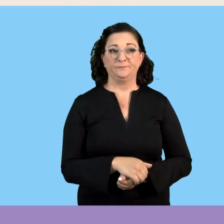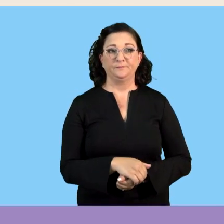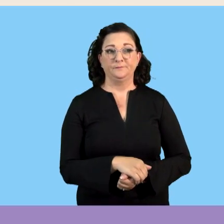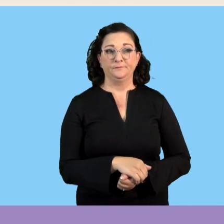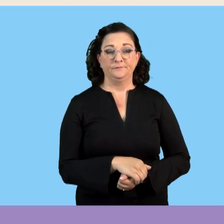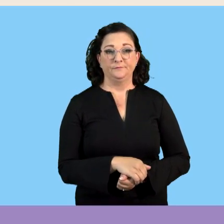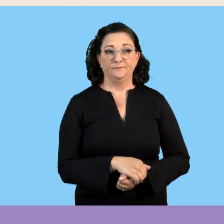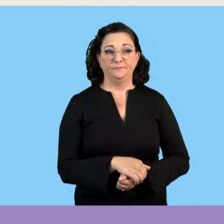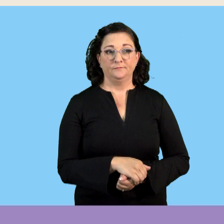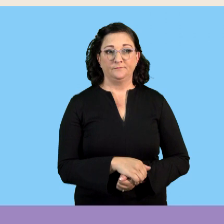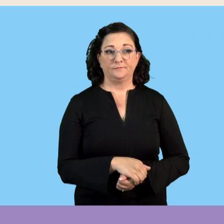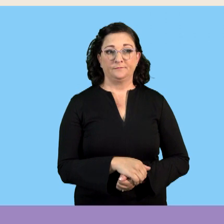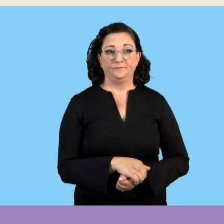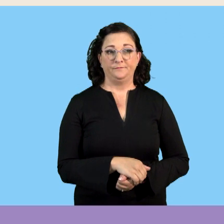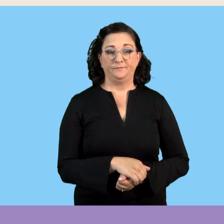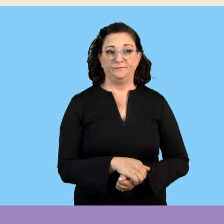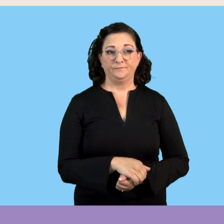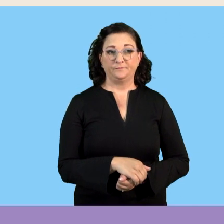We have 3/4